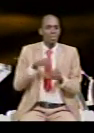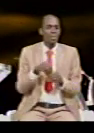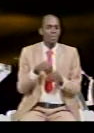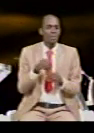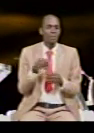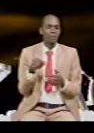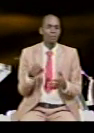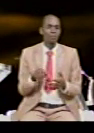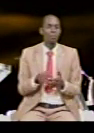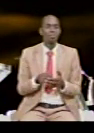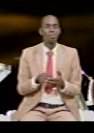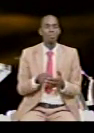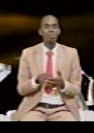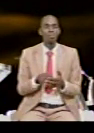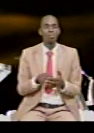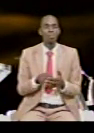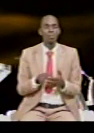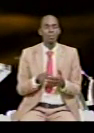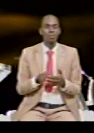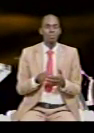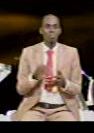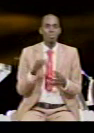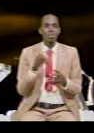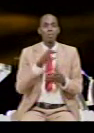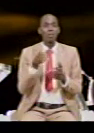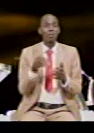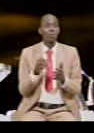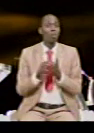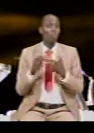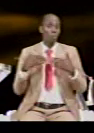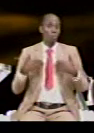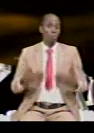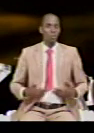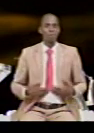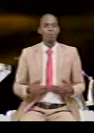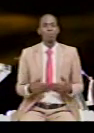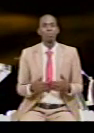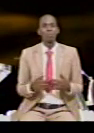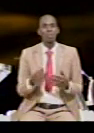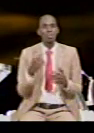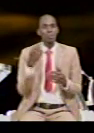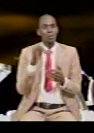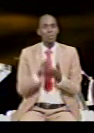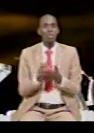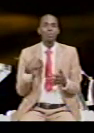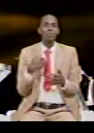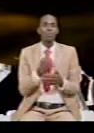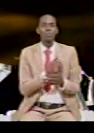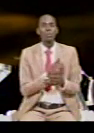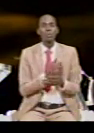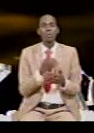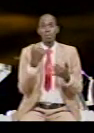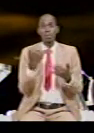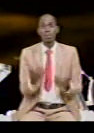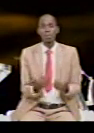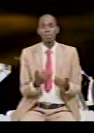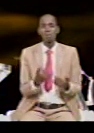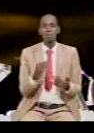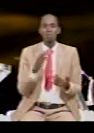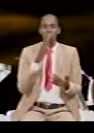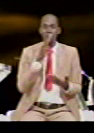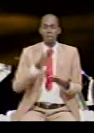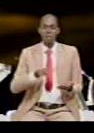body on the tree, on the cross, that we, being dead to